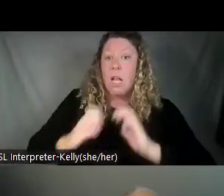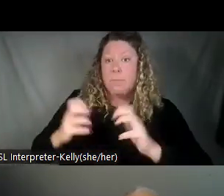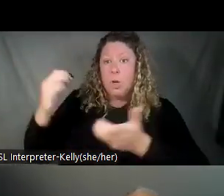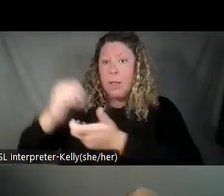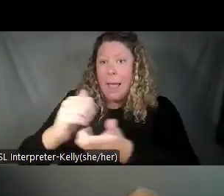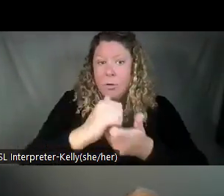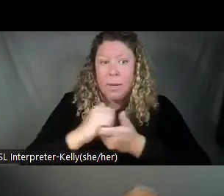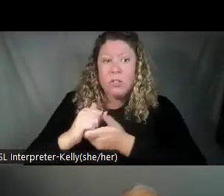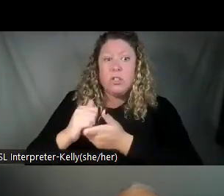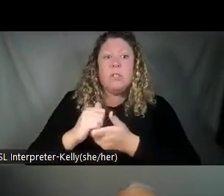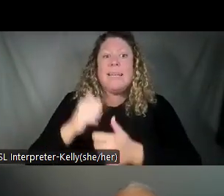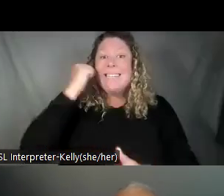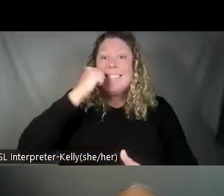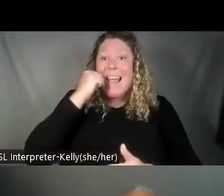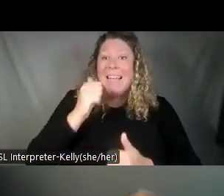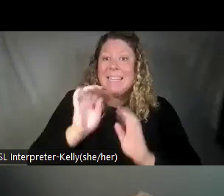faster,